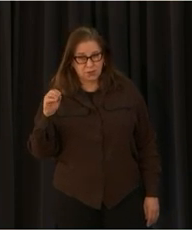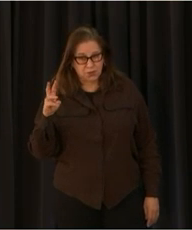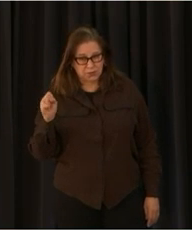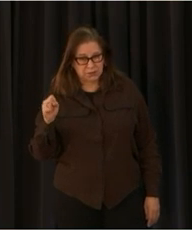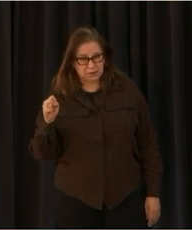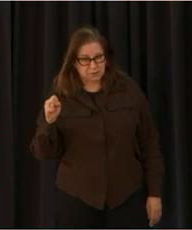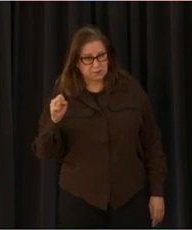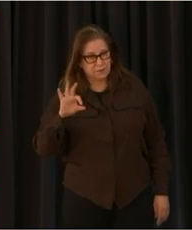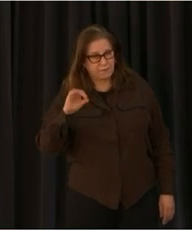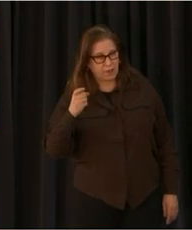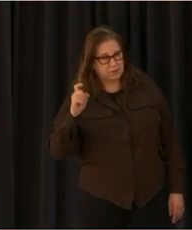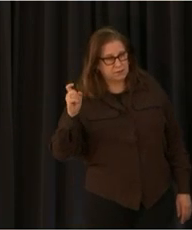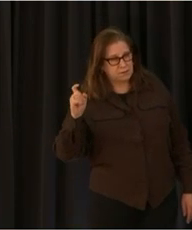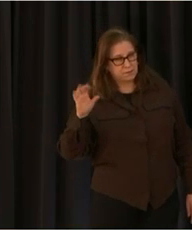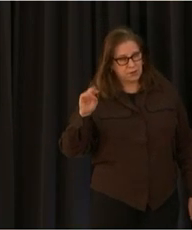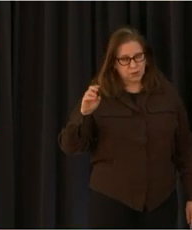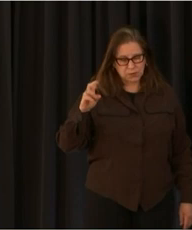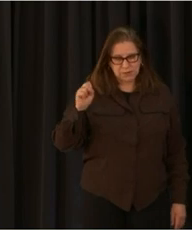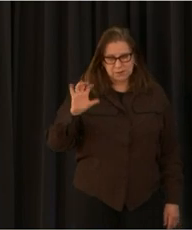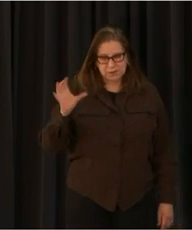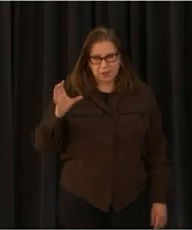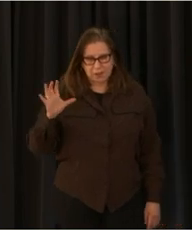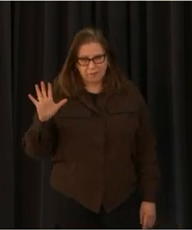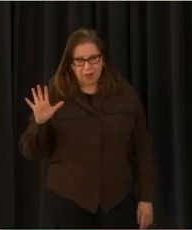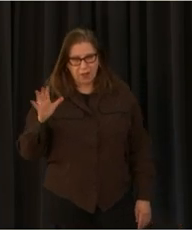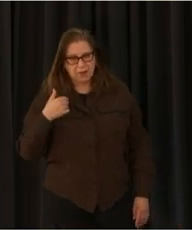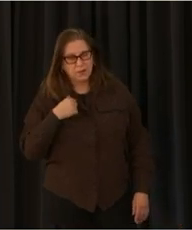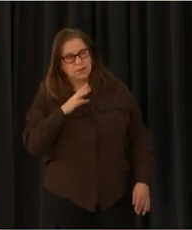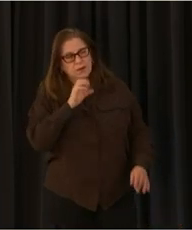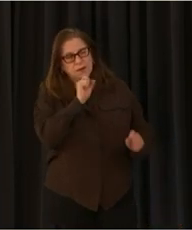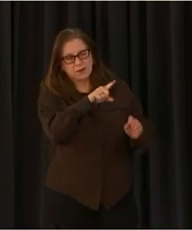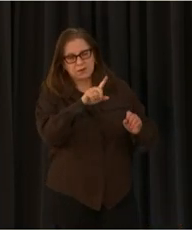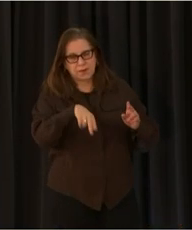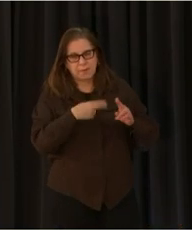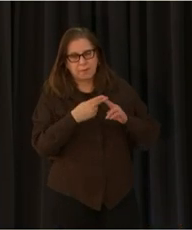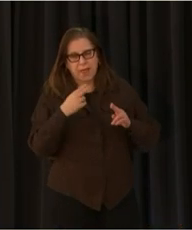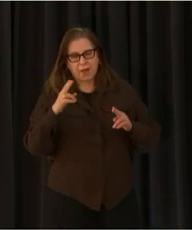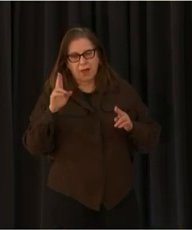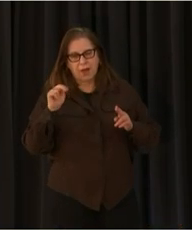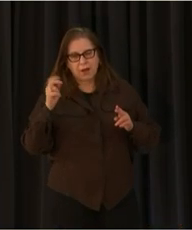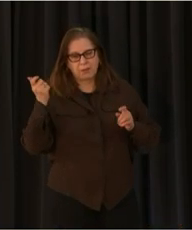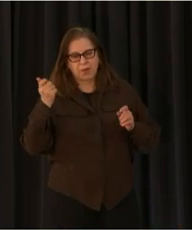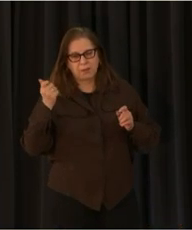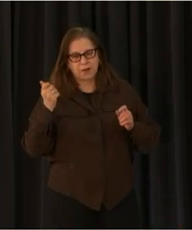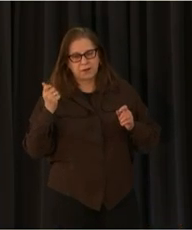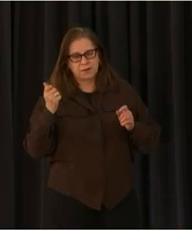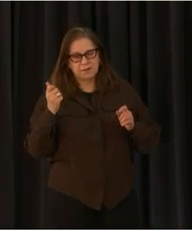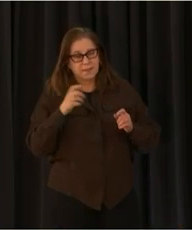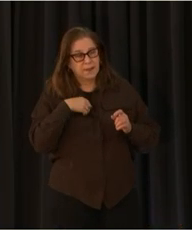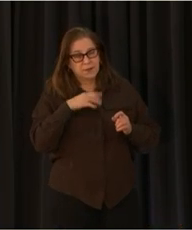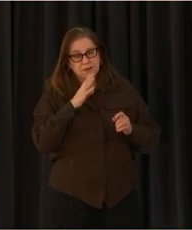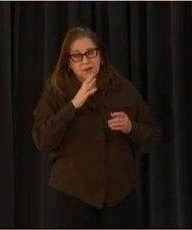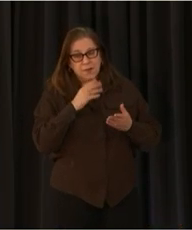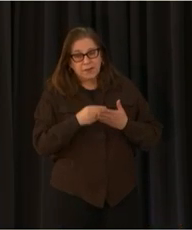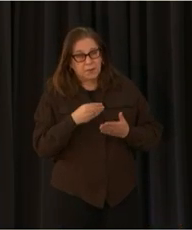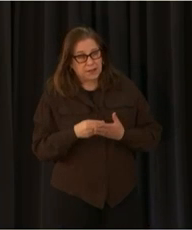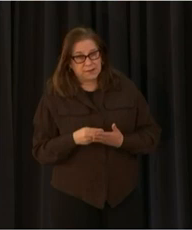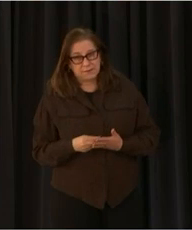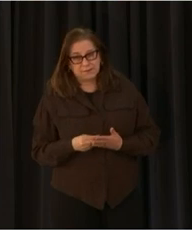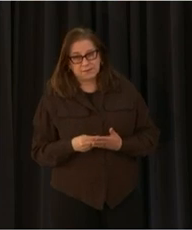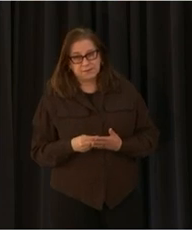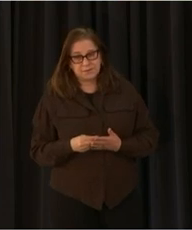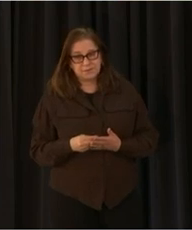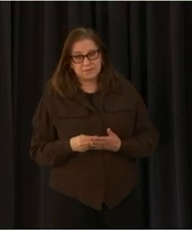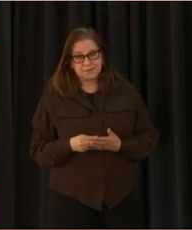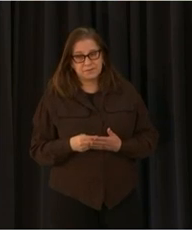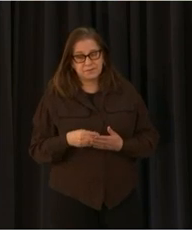technical issue. Now, a lot of people say that I've spoken with, they rely on this money, and a lot of them, their bank accounts